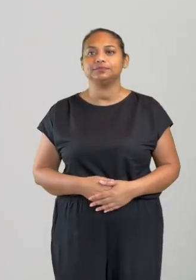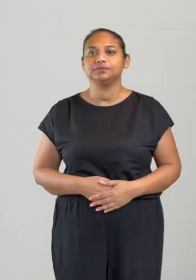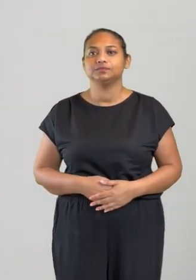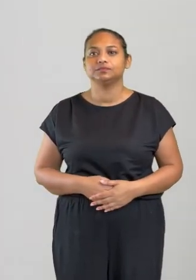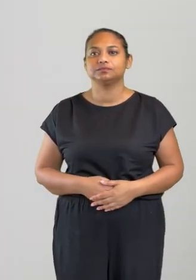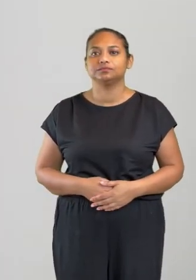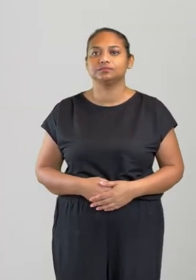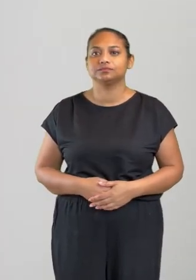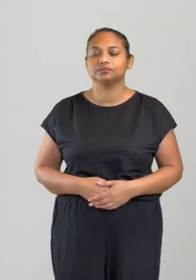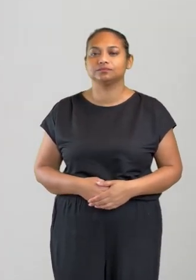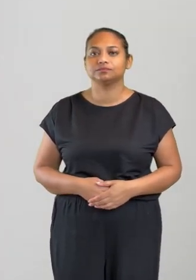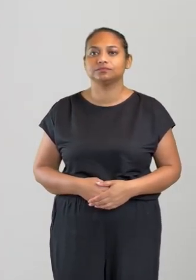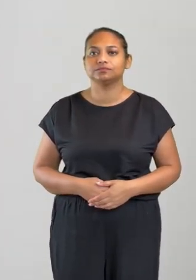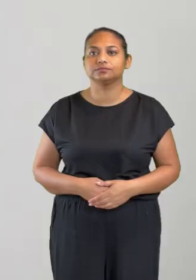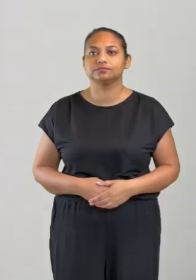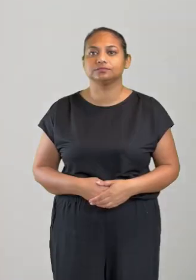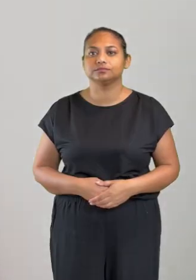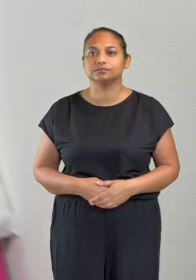Okay.